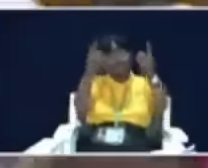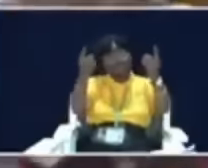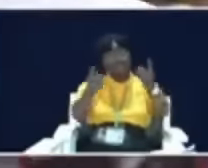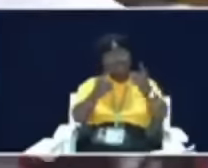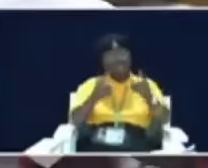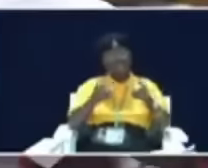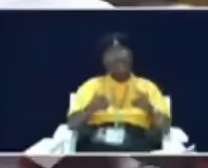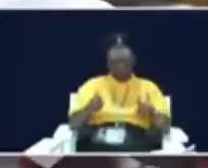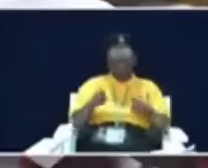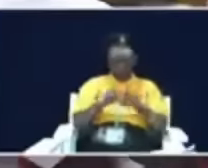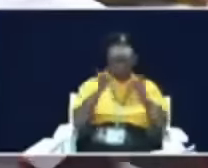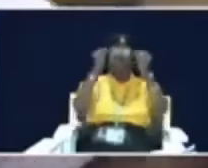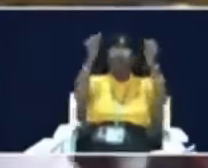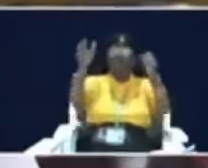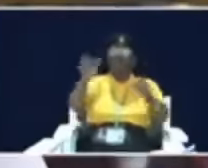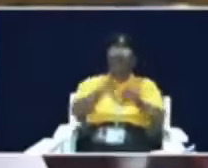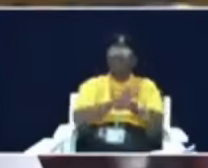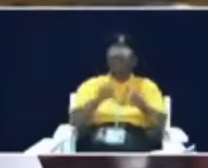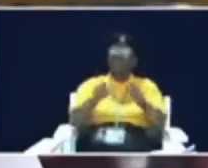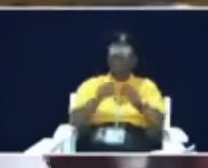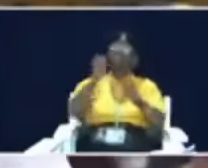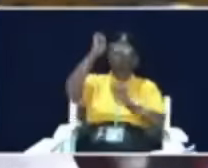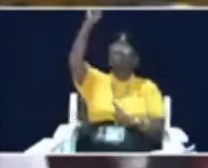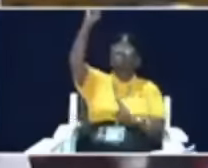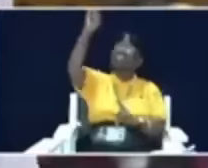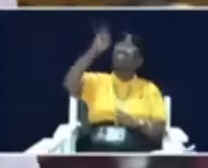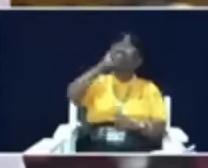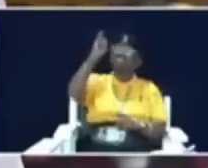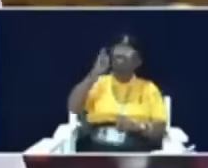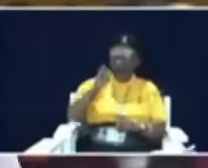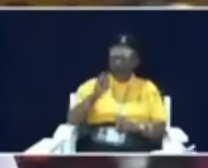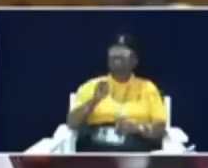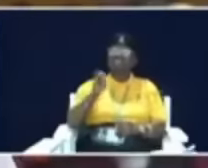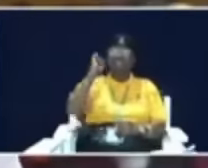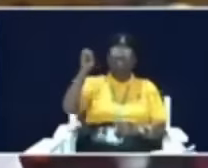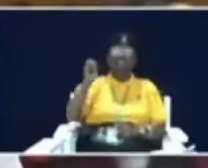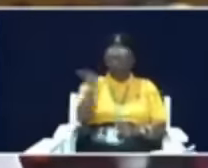as powerful as he is, you won't be able to contact him.